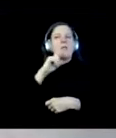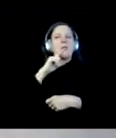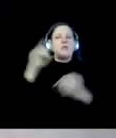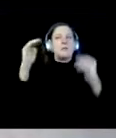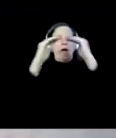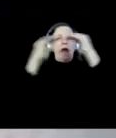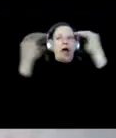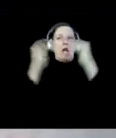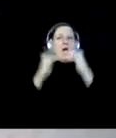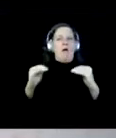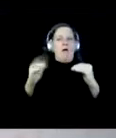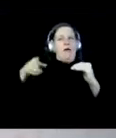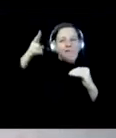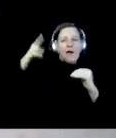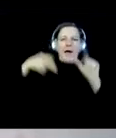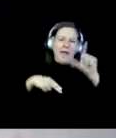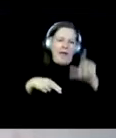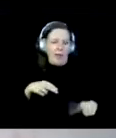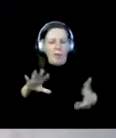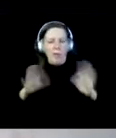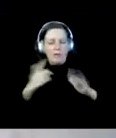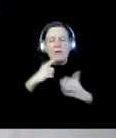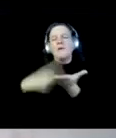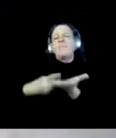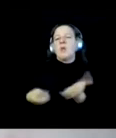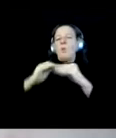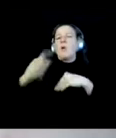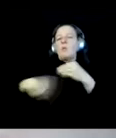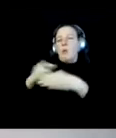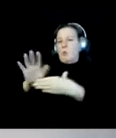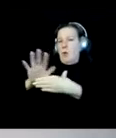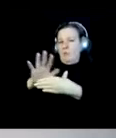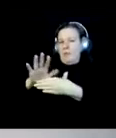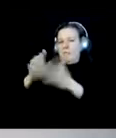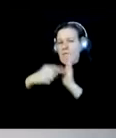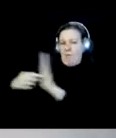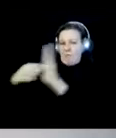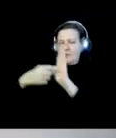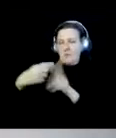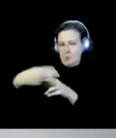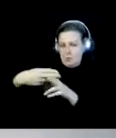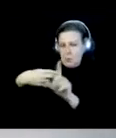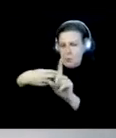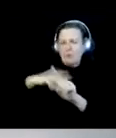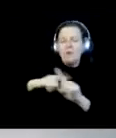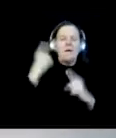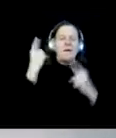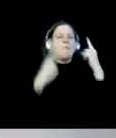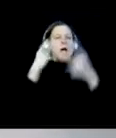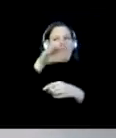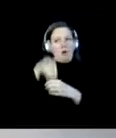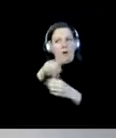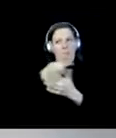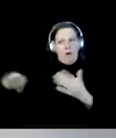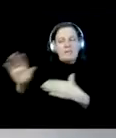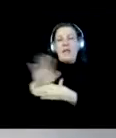a little bit deeper into the films that are on view in the exhibition shortly, but I'm wondering, because there are these moments in those films, like the